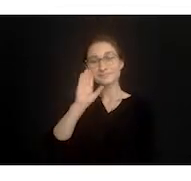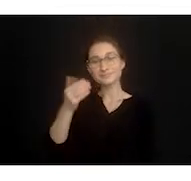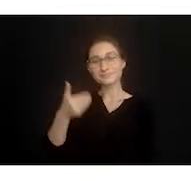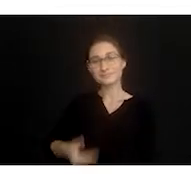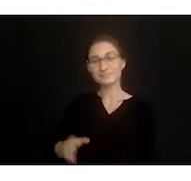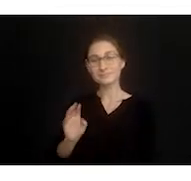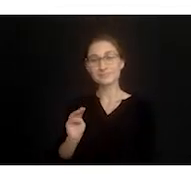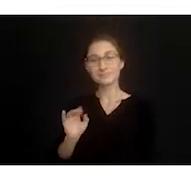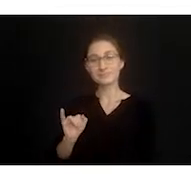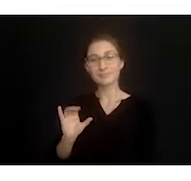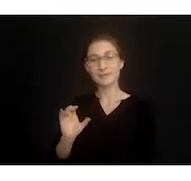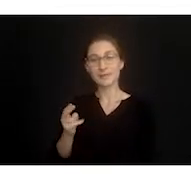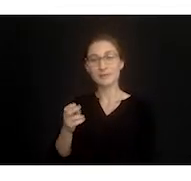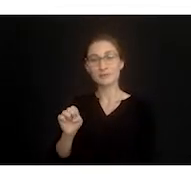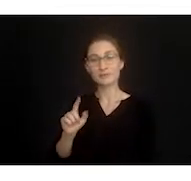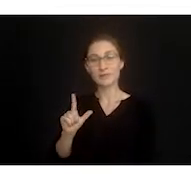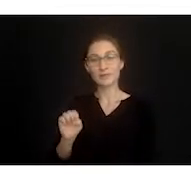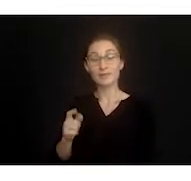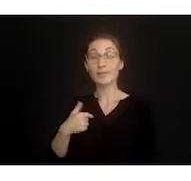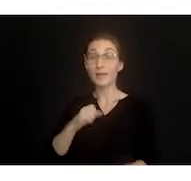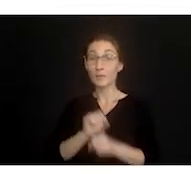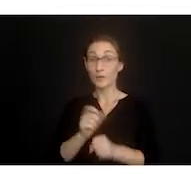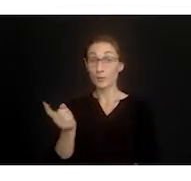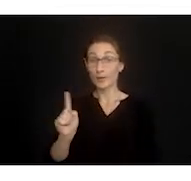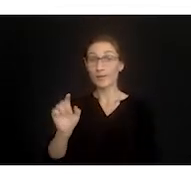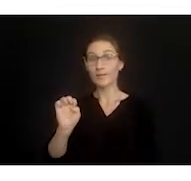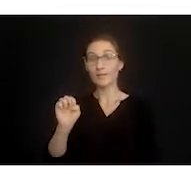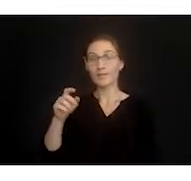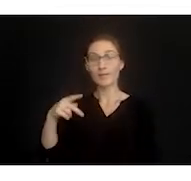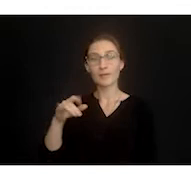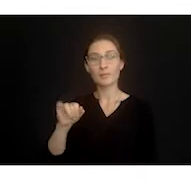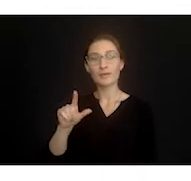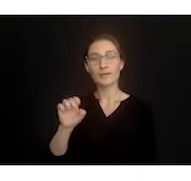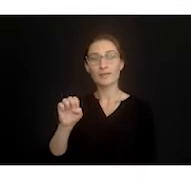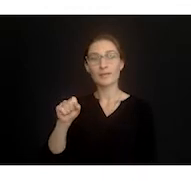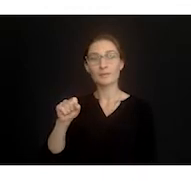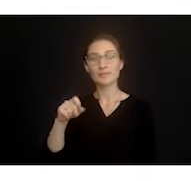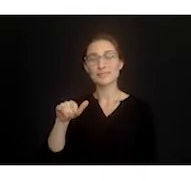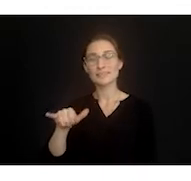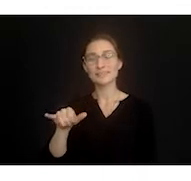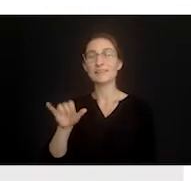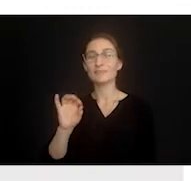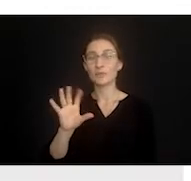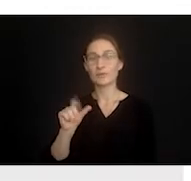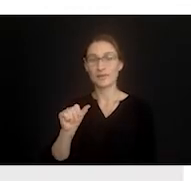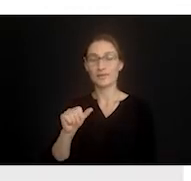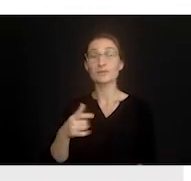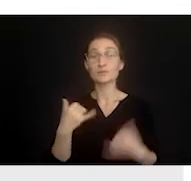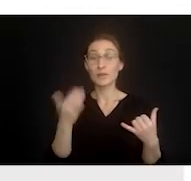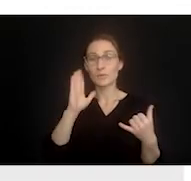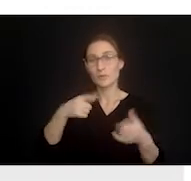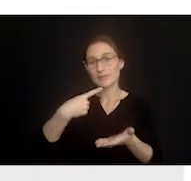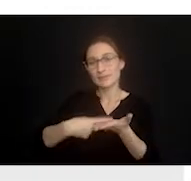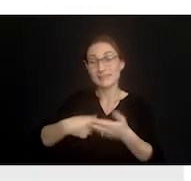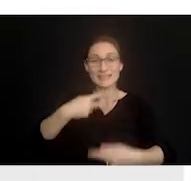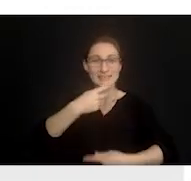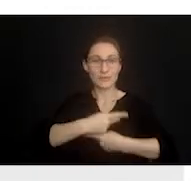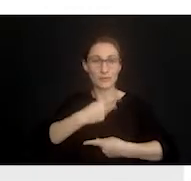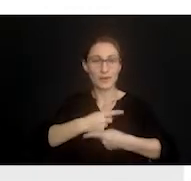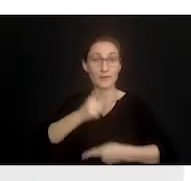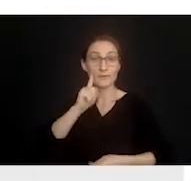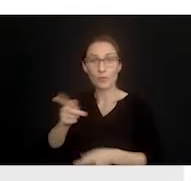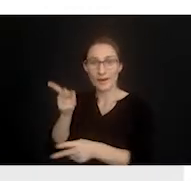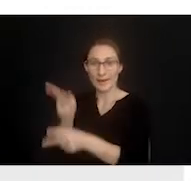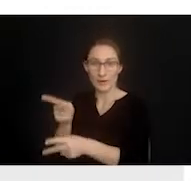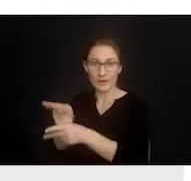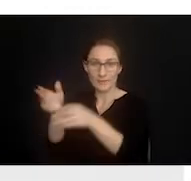Hi, my name is Michelle and I work at Epilepsy Florida. Today, we're going to be talking about self-care for the epilepsy caregiver. So our mission at